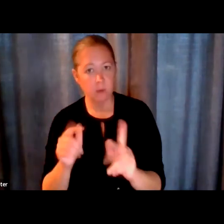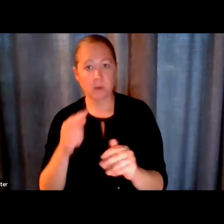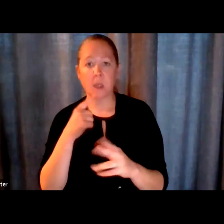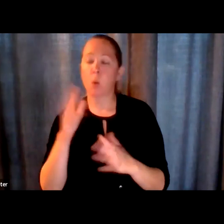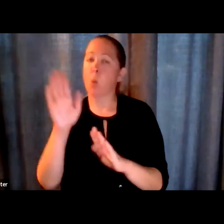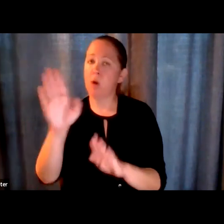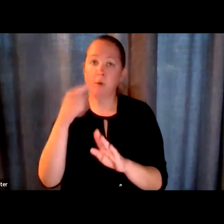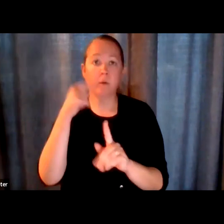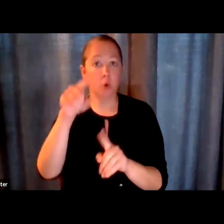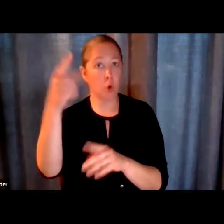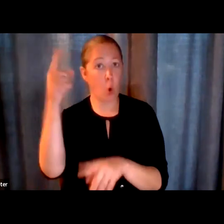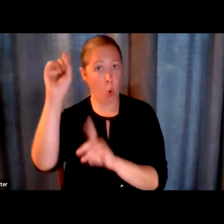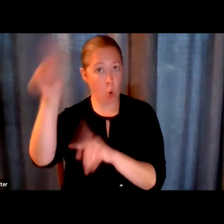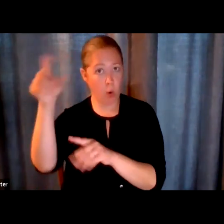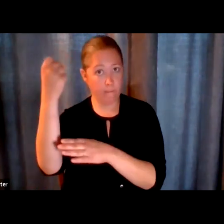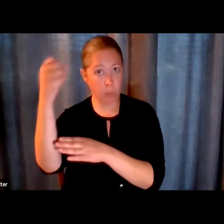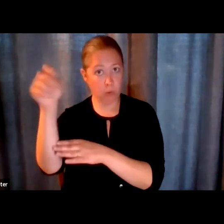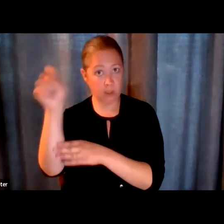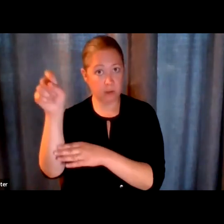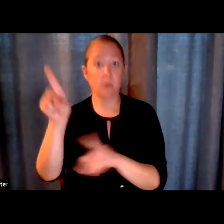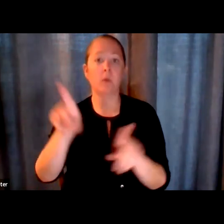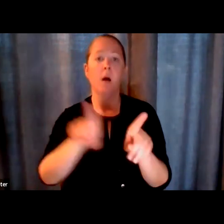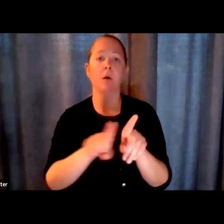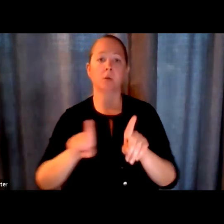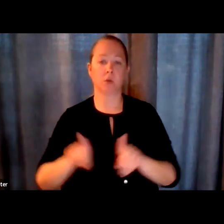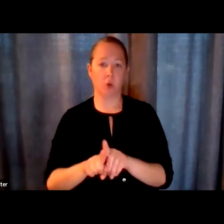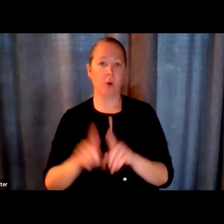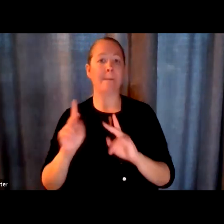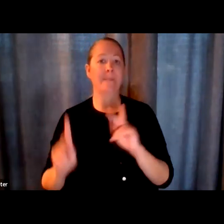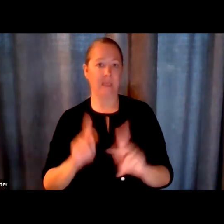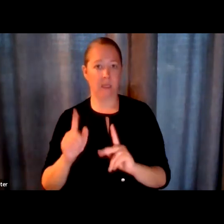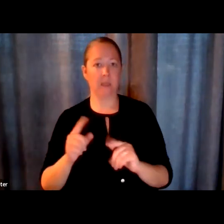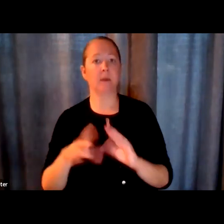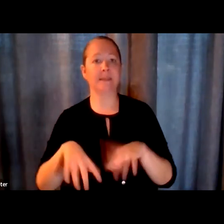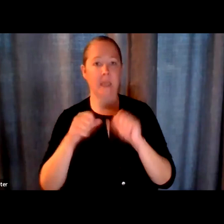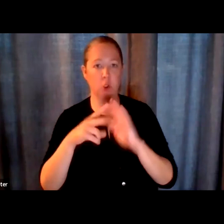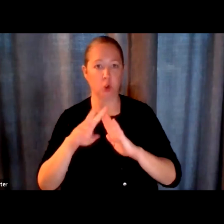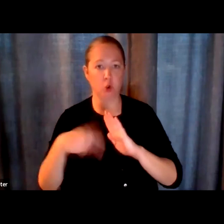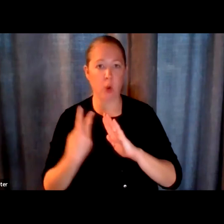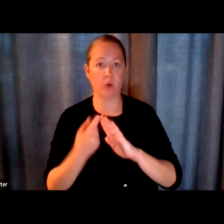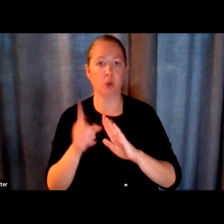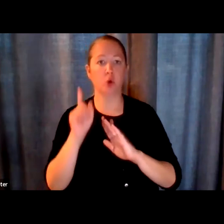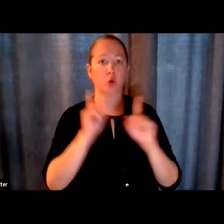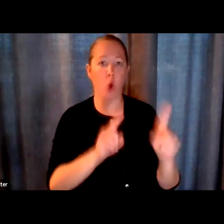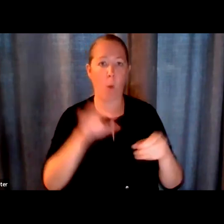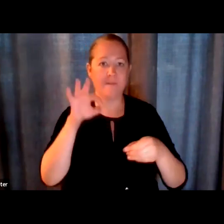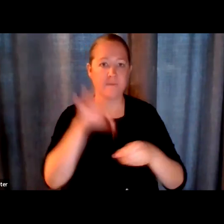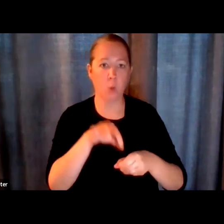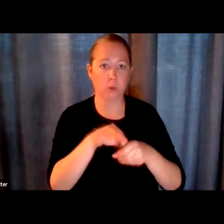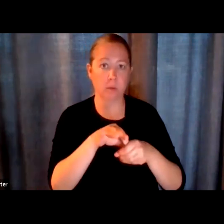protest. Please also spend 2 hours going to vote, because that matters a whole lot as well, and get